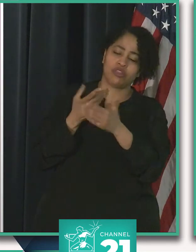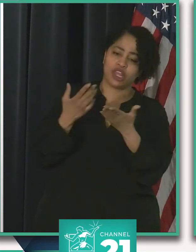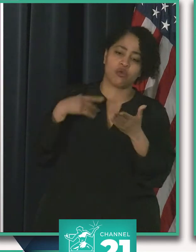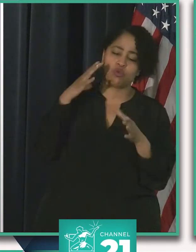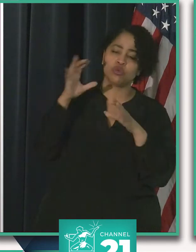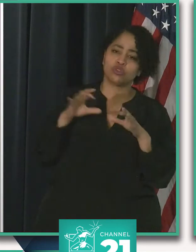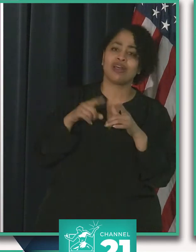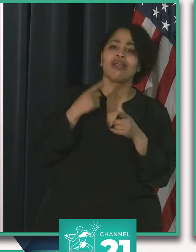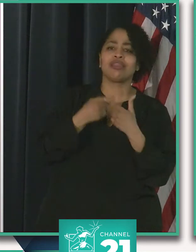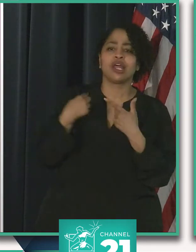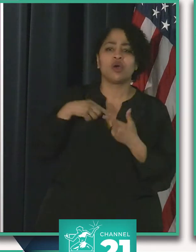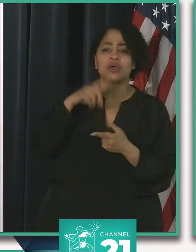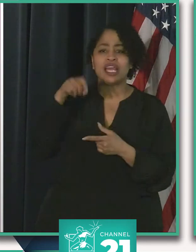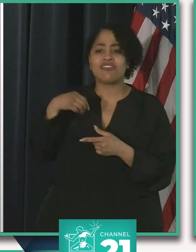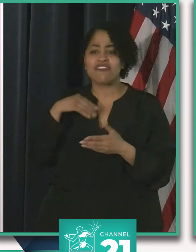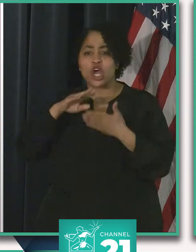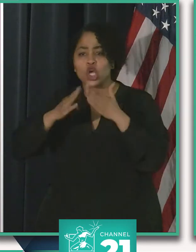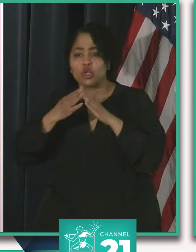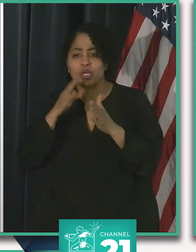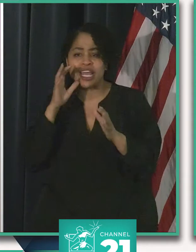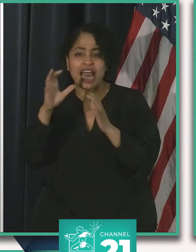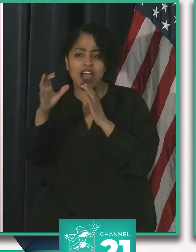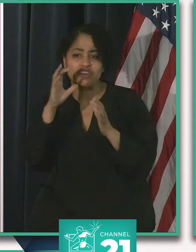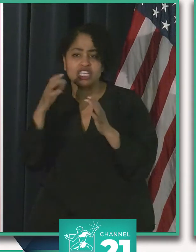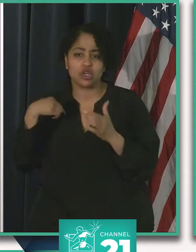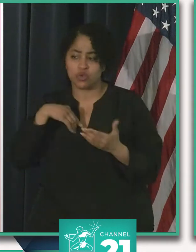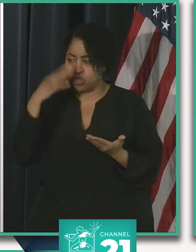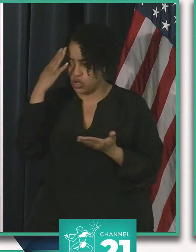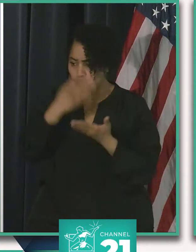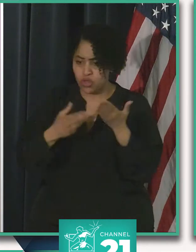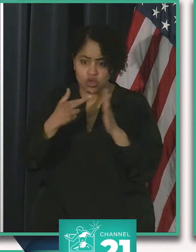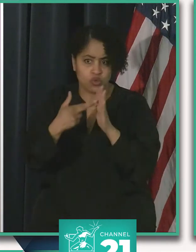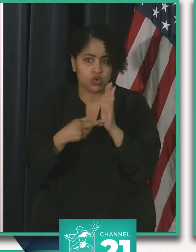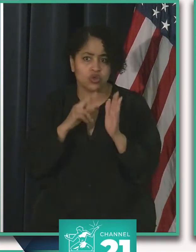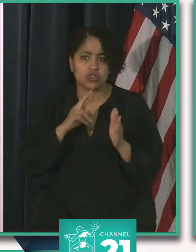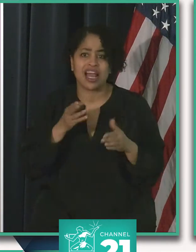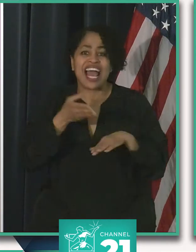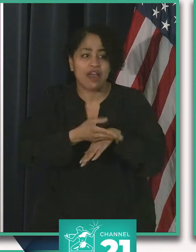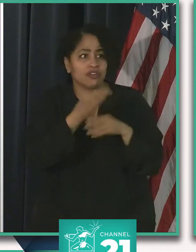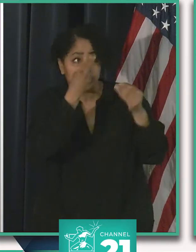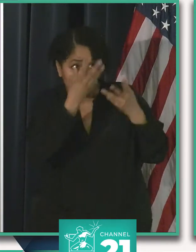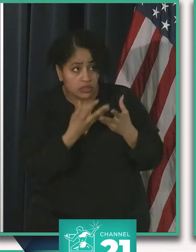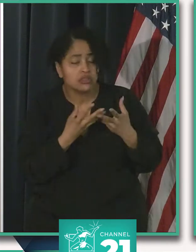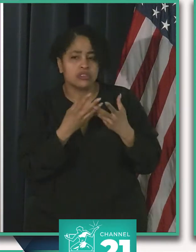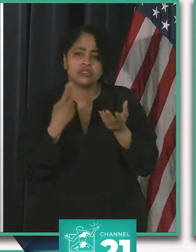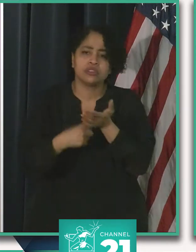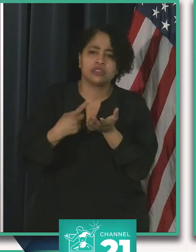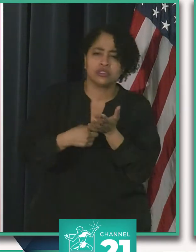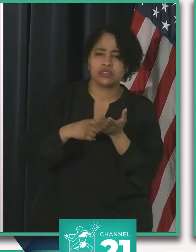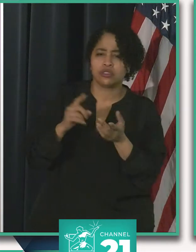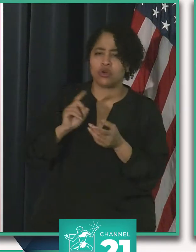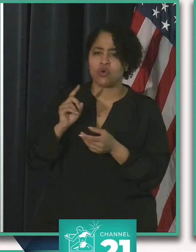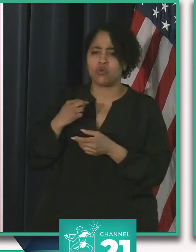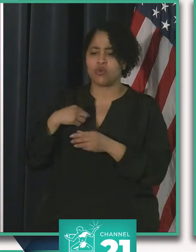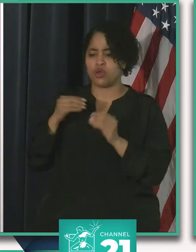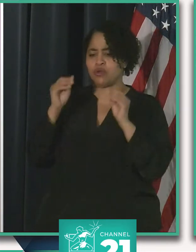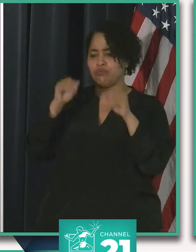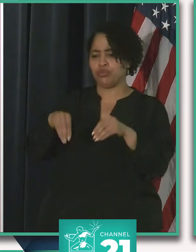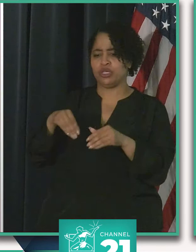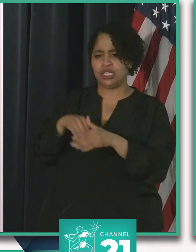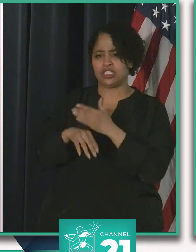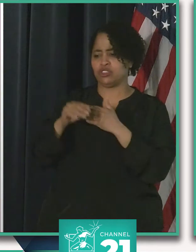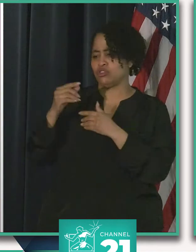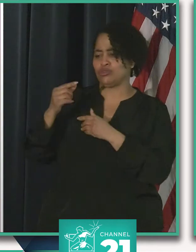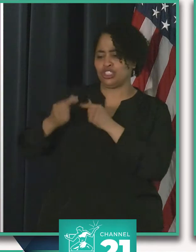we're going to have a community conversation when we know what the rules are, and talk about what do we put into intergenerational poverty? What do